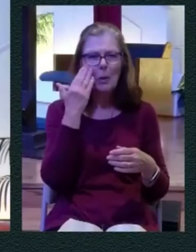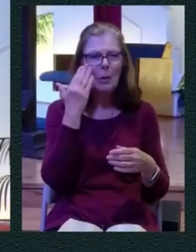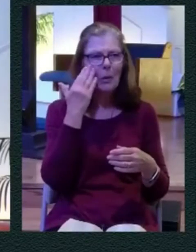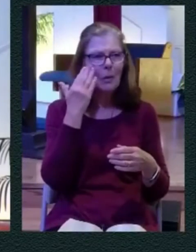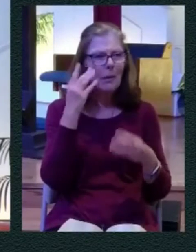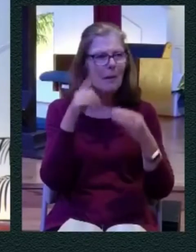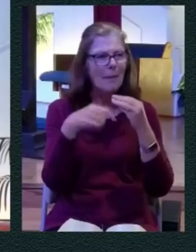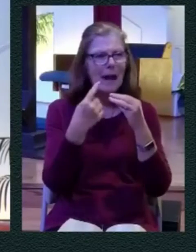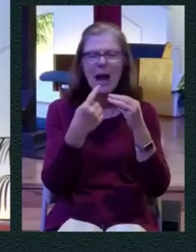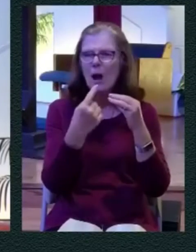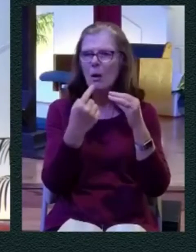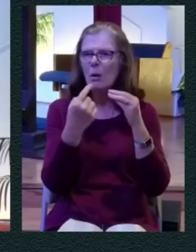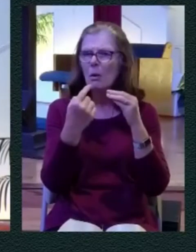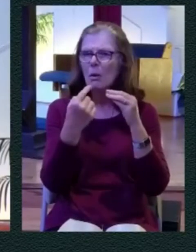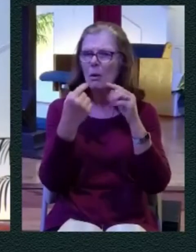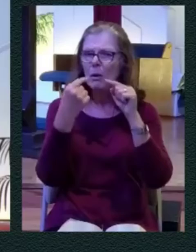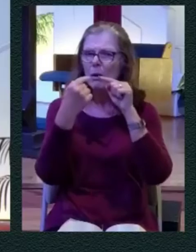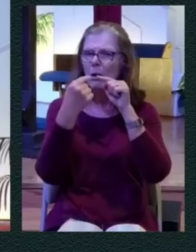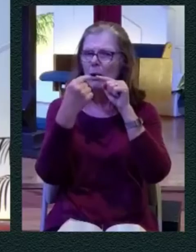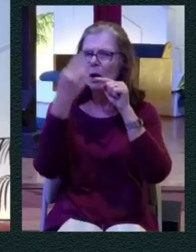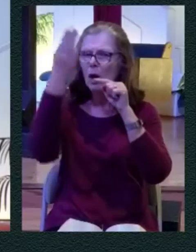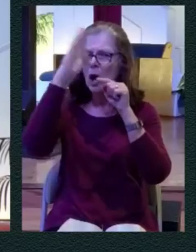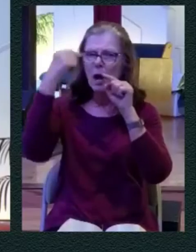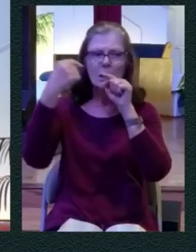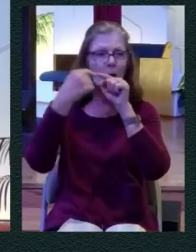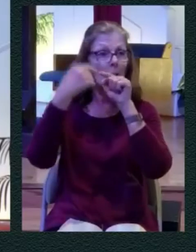opposition of God?